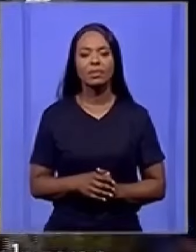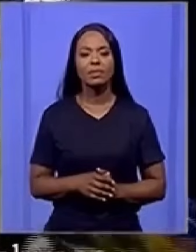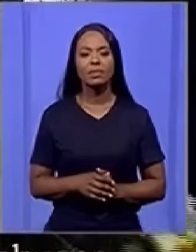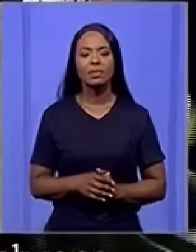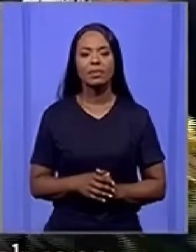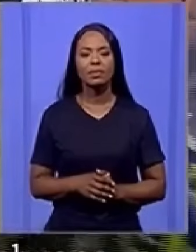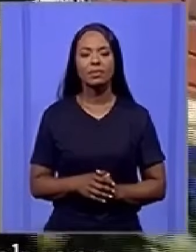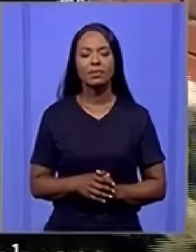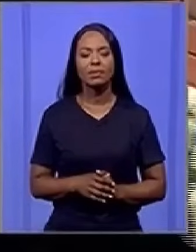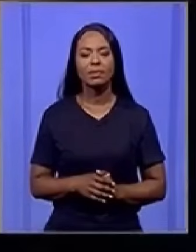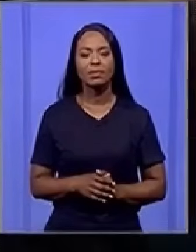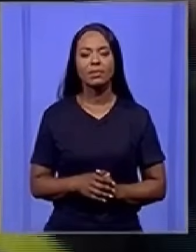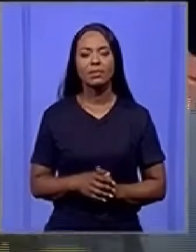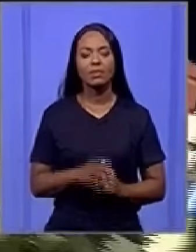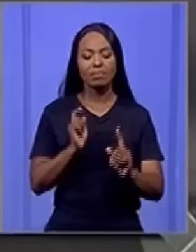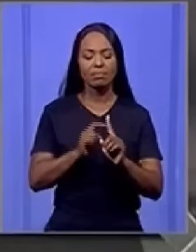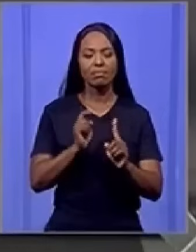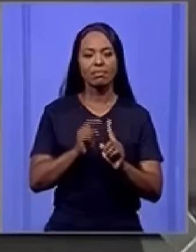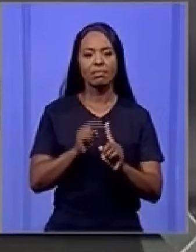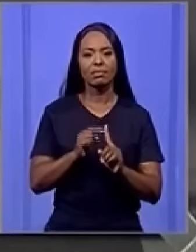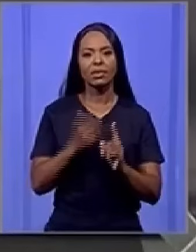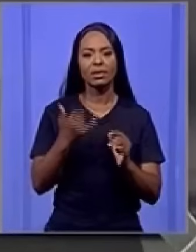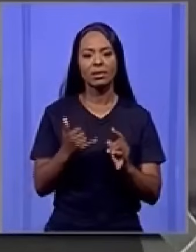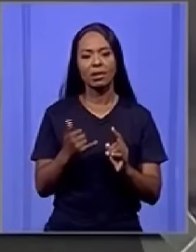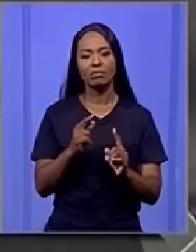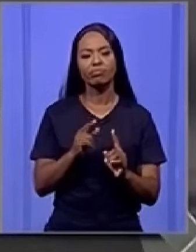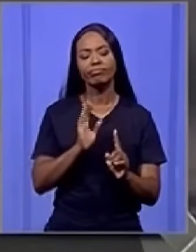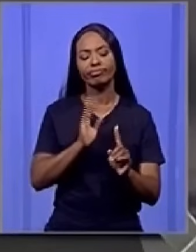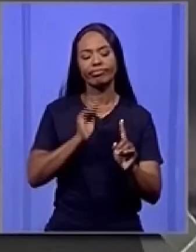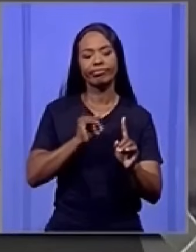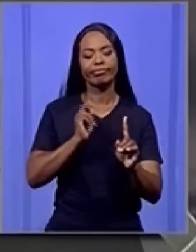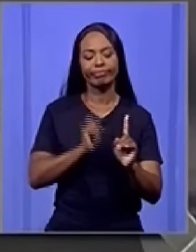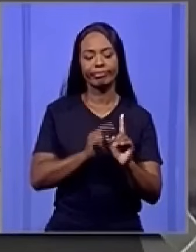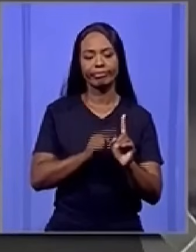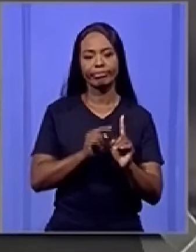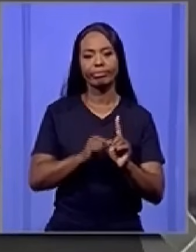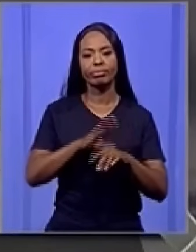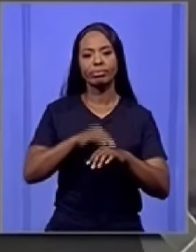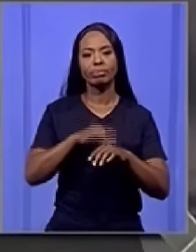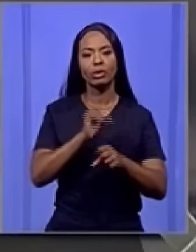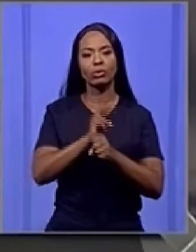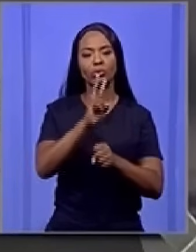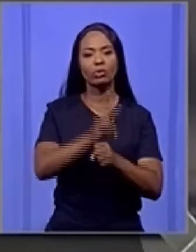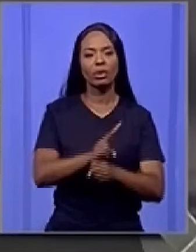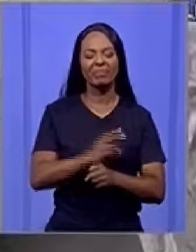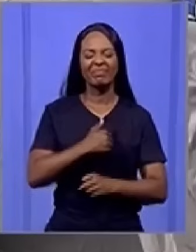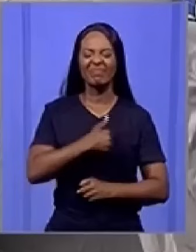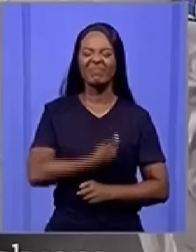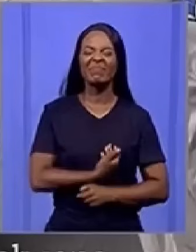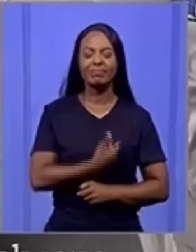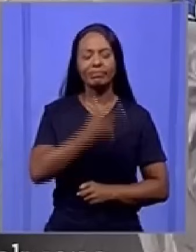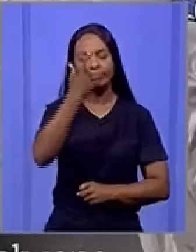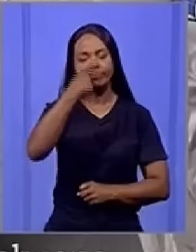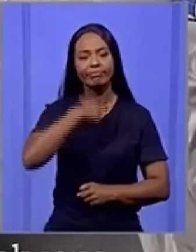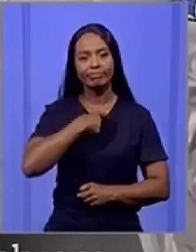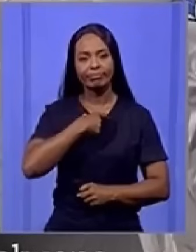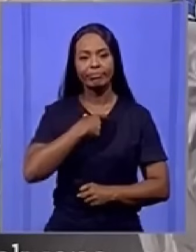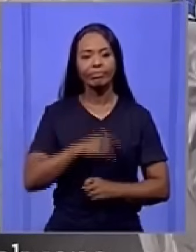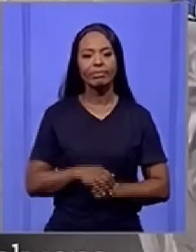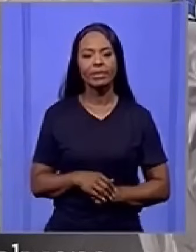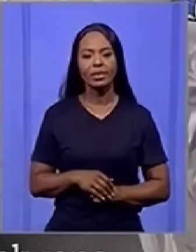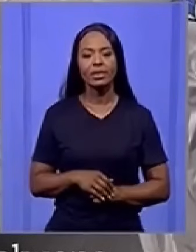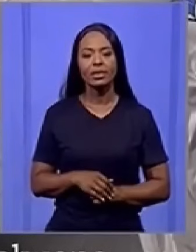Tirelo e botlhoko ya poloko ya go laelana le morutwana wa dingwaga di le 12 mme se se kgoba marapo le go feta e ntse kgaitsediye